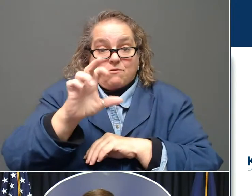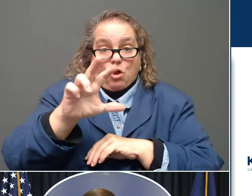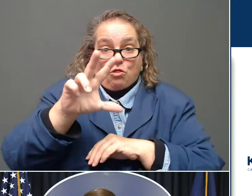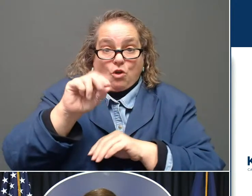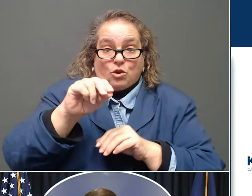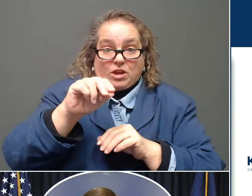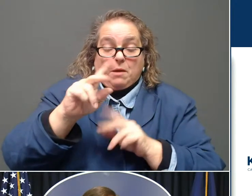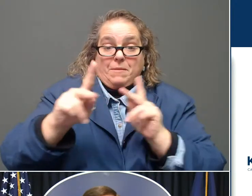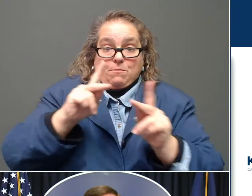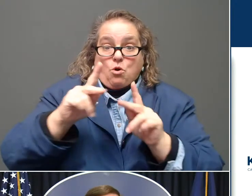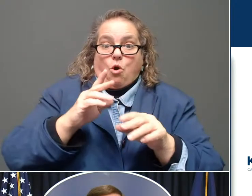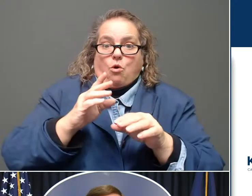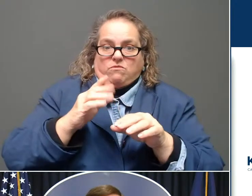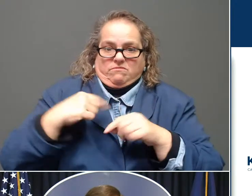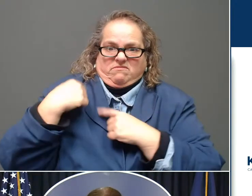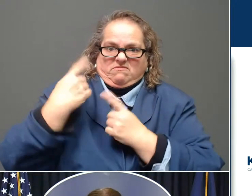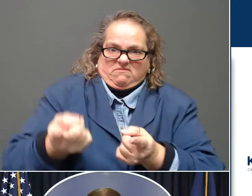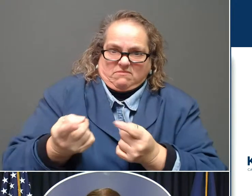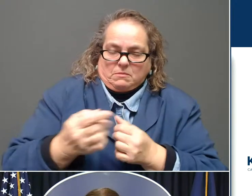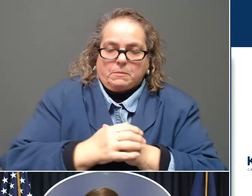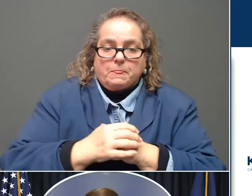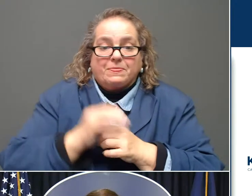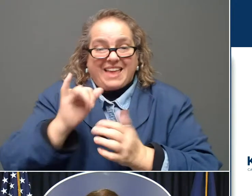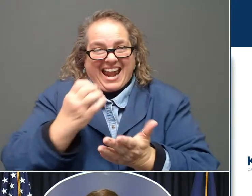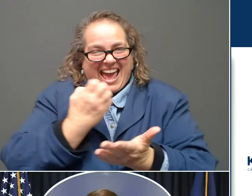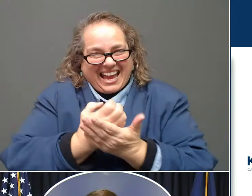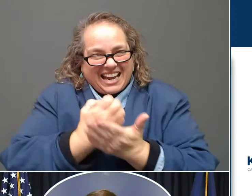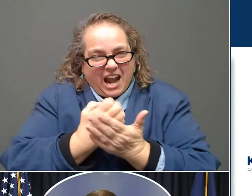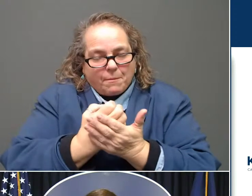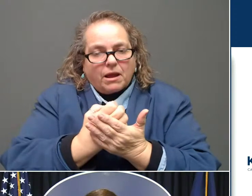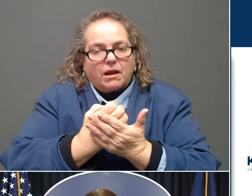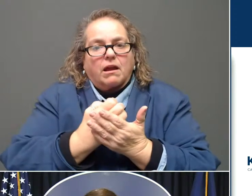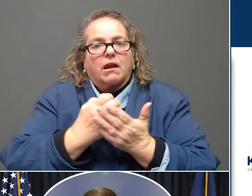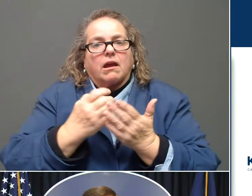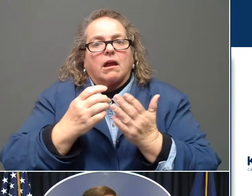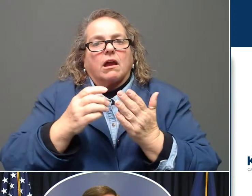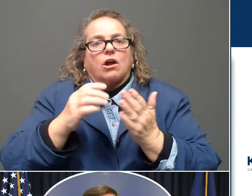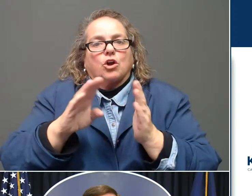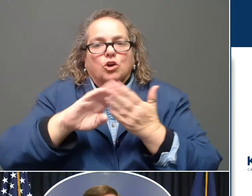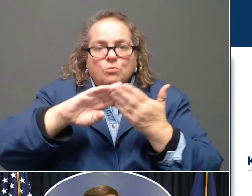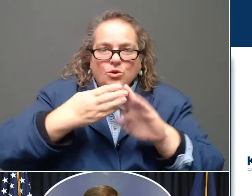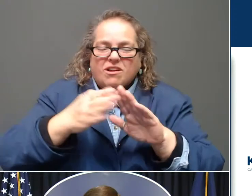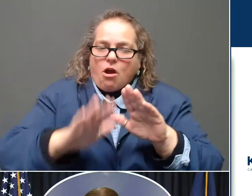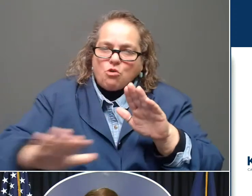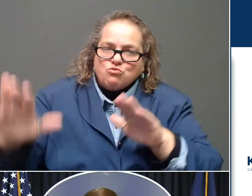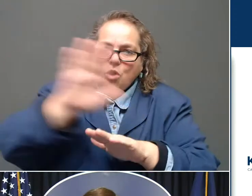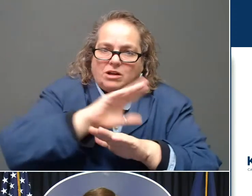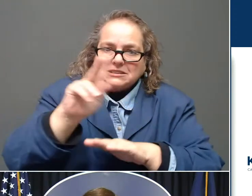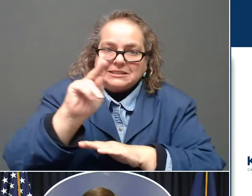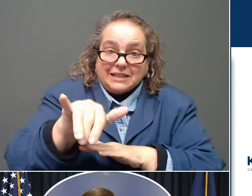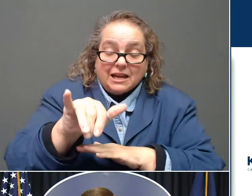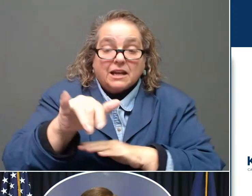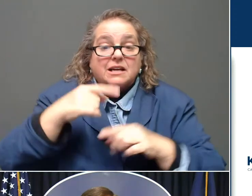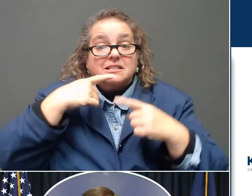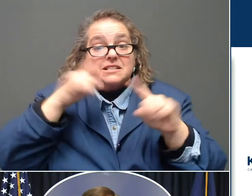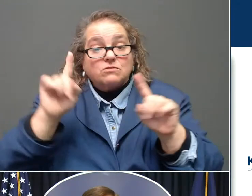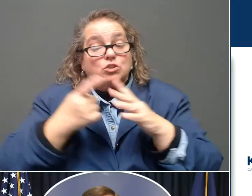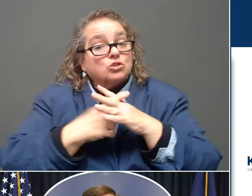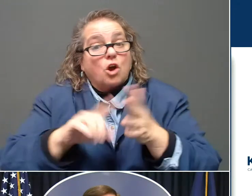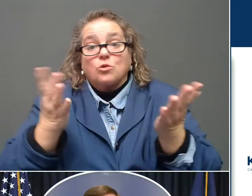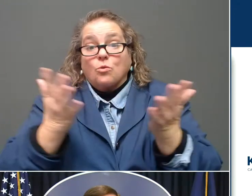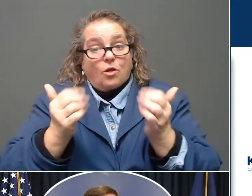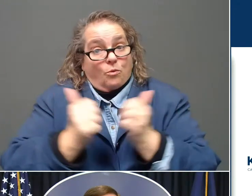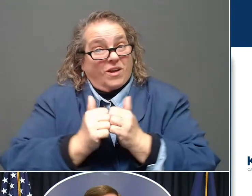the economic backbones of communities across Kentucky, and each of those successes starts with a relationship.